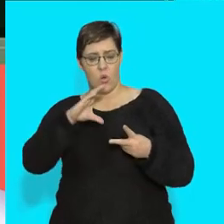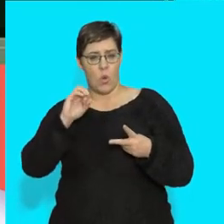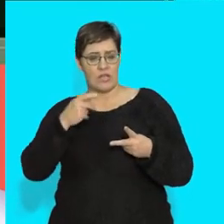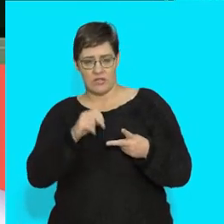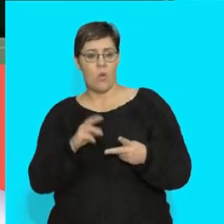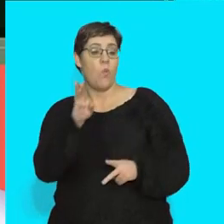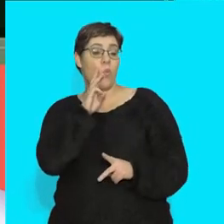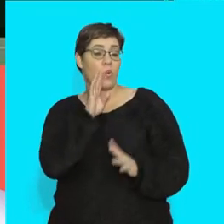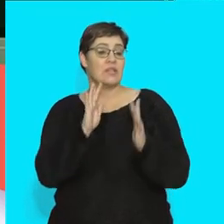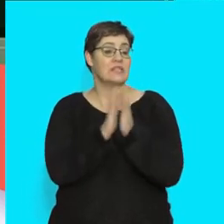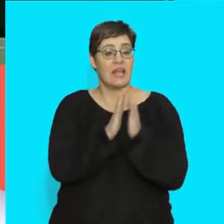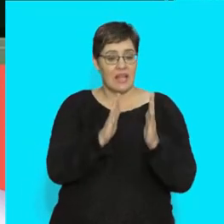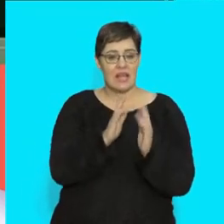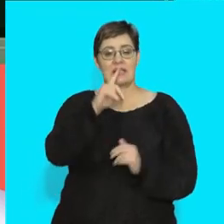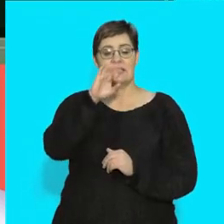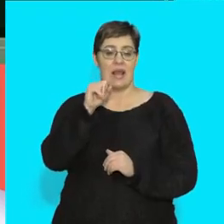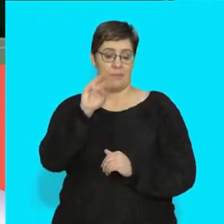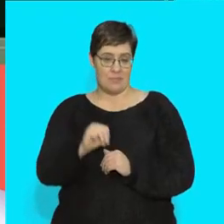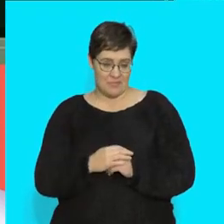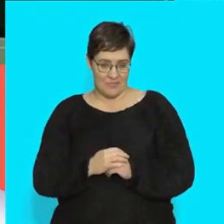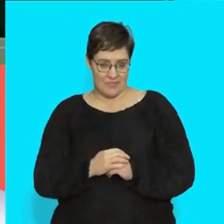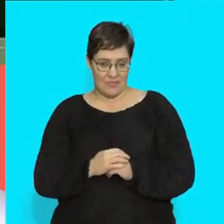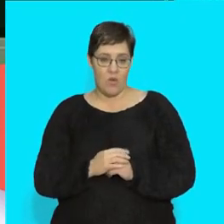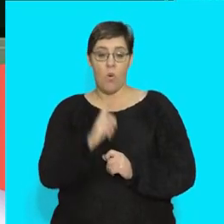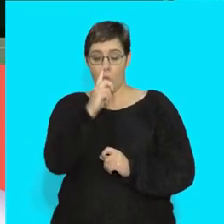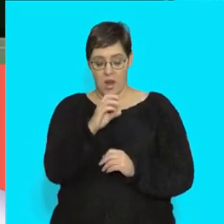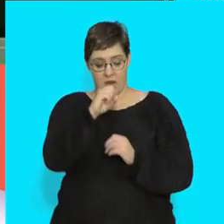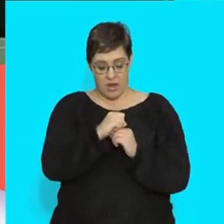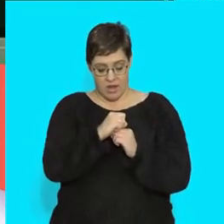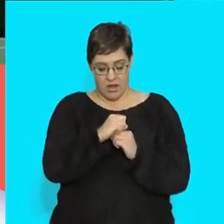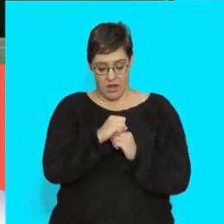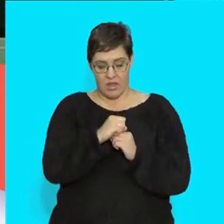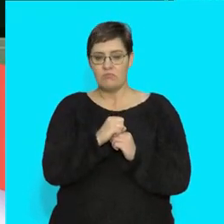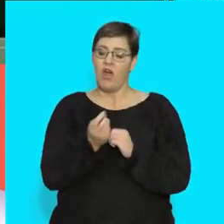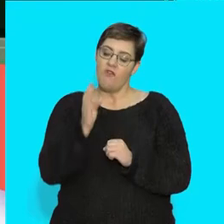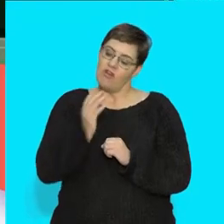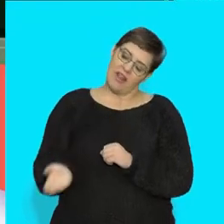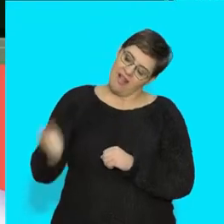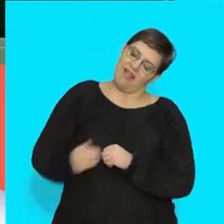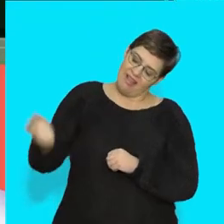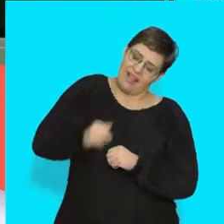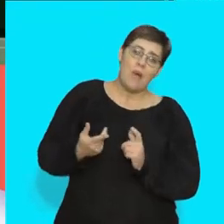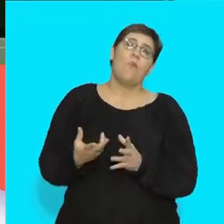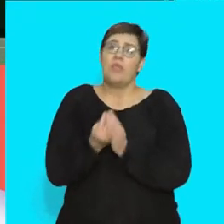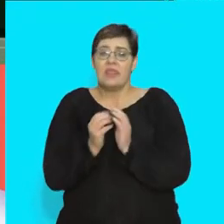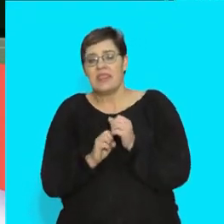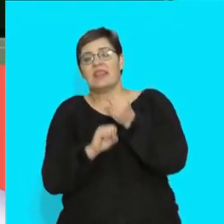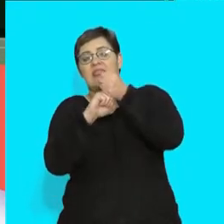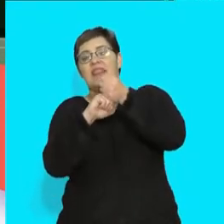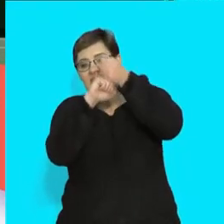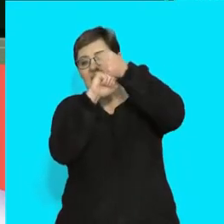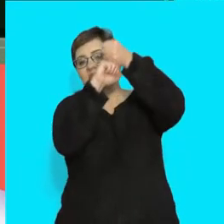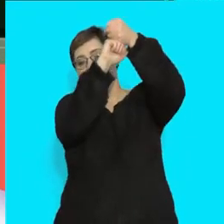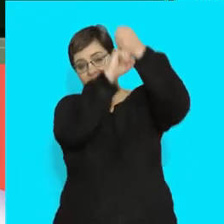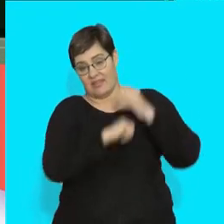to? The xylem. And when one water molecule moves, the friend says, hey dude, don't leave me behind, and it sticks together